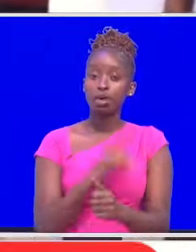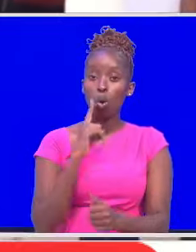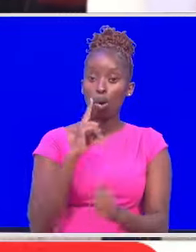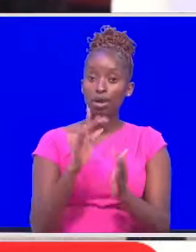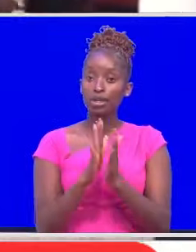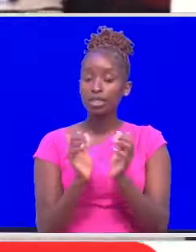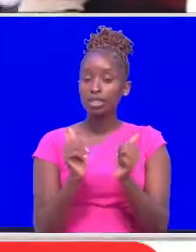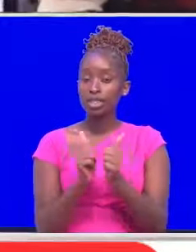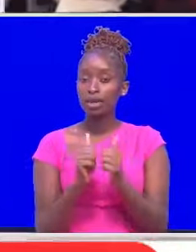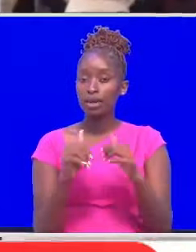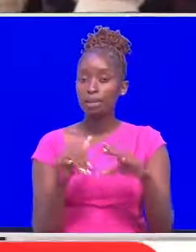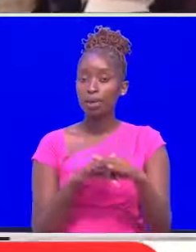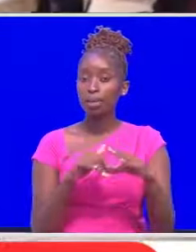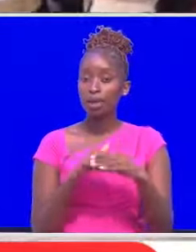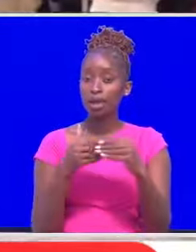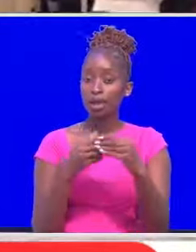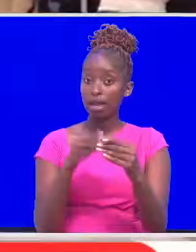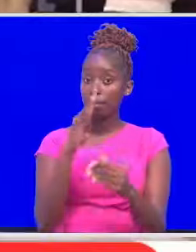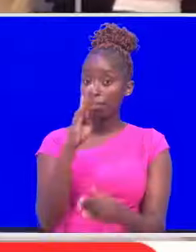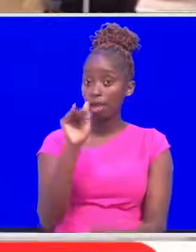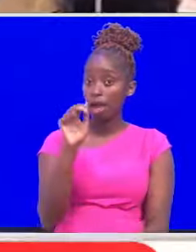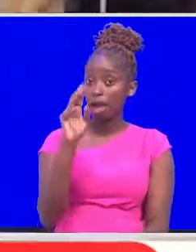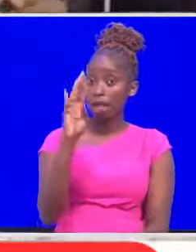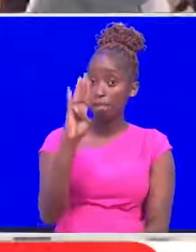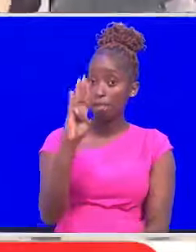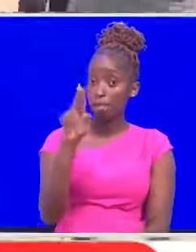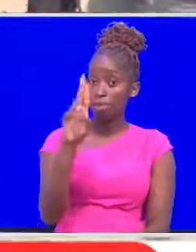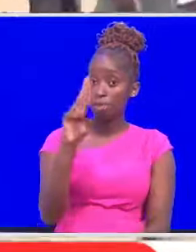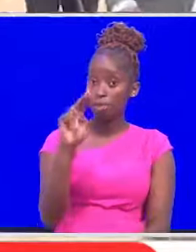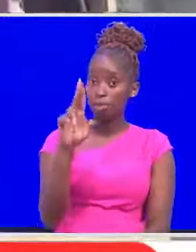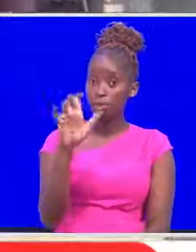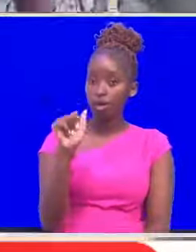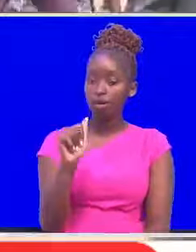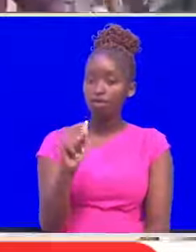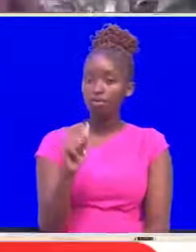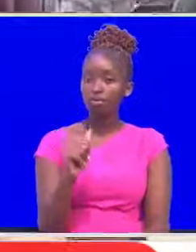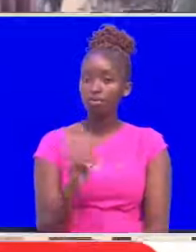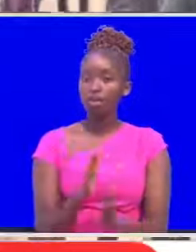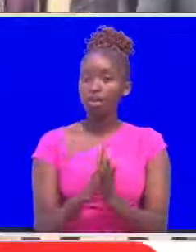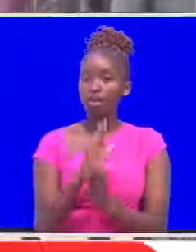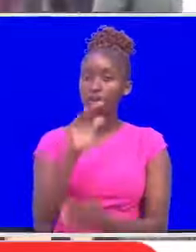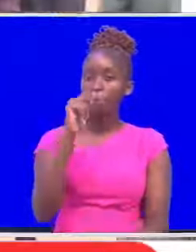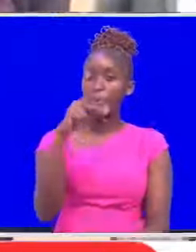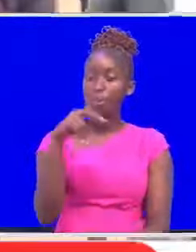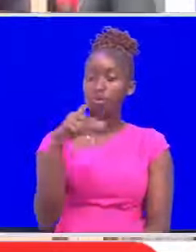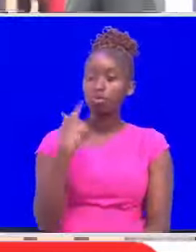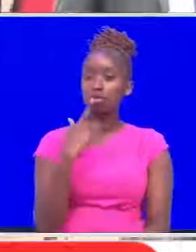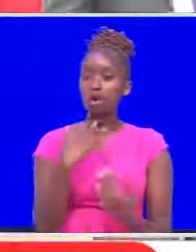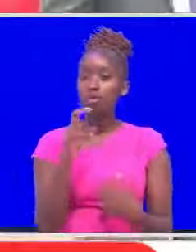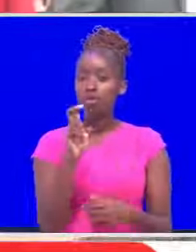members of parliament, led by Bumula legislature Jack Wamboka, appended signatures seeking to